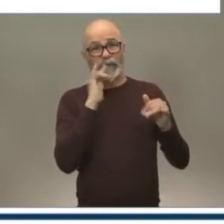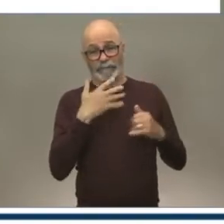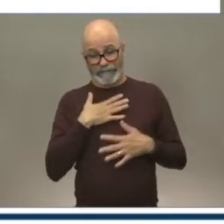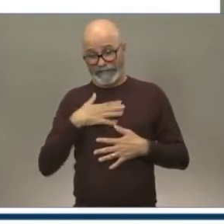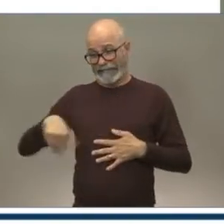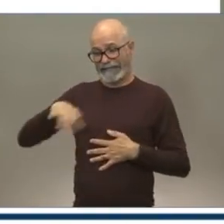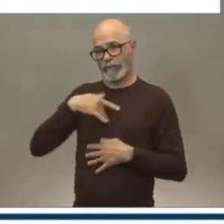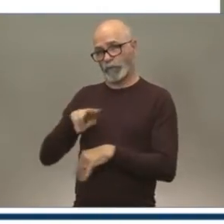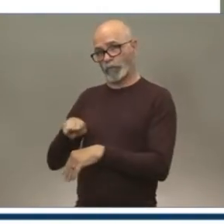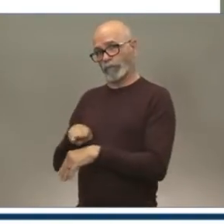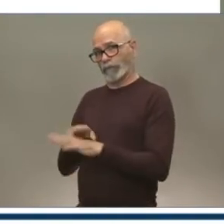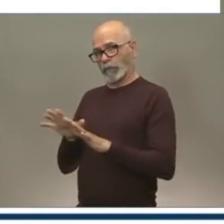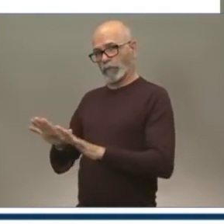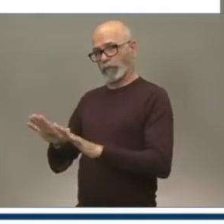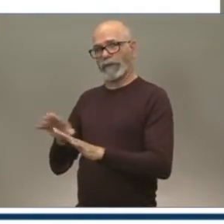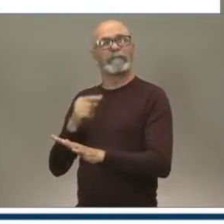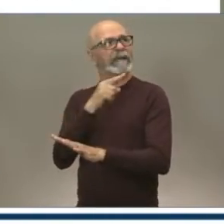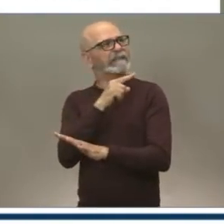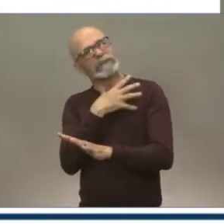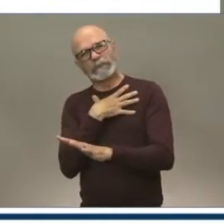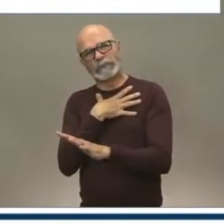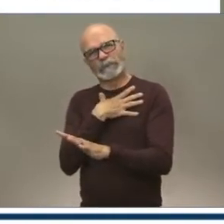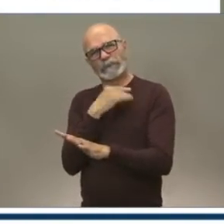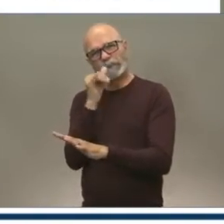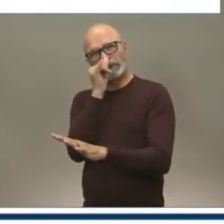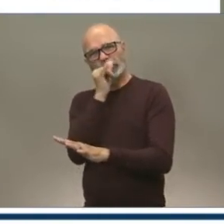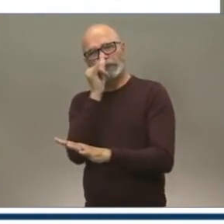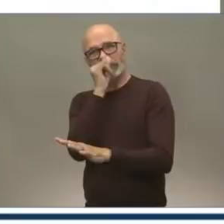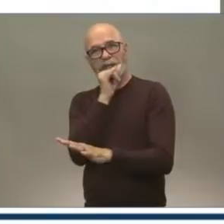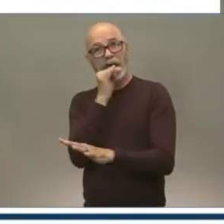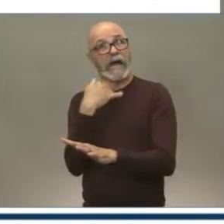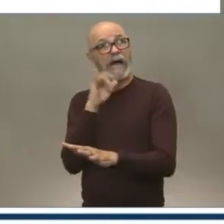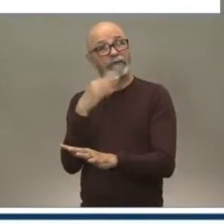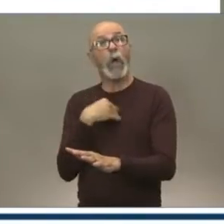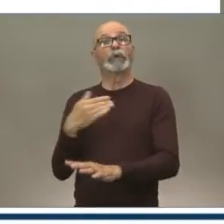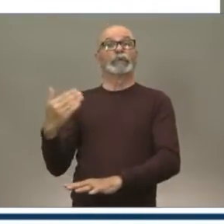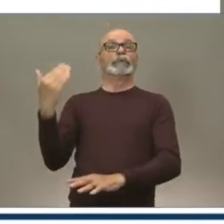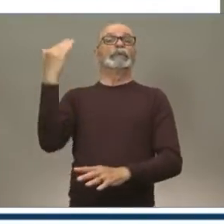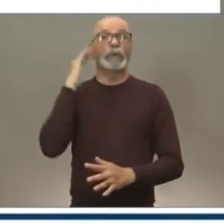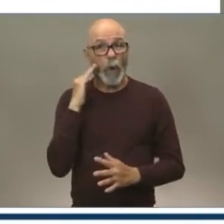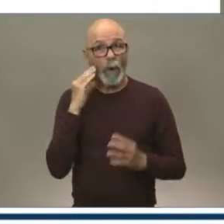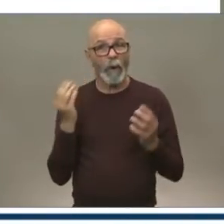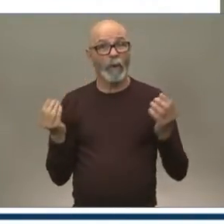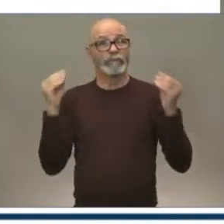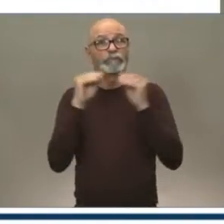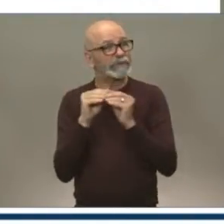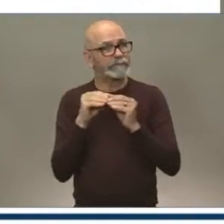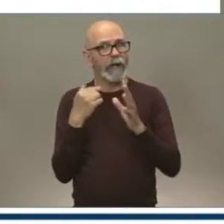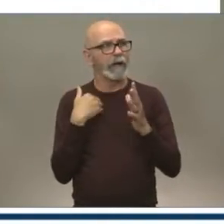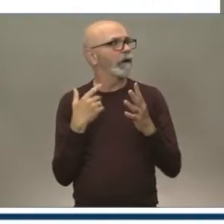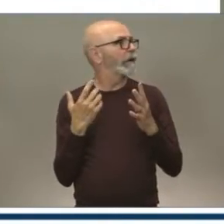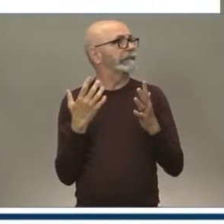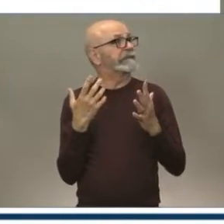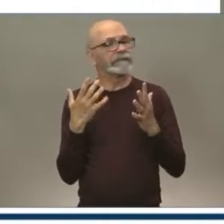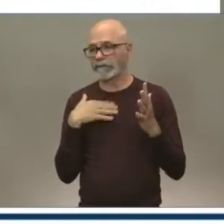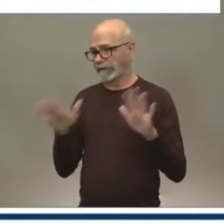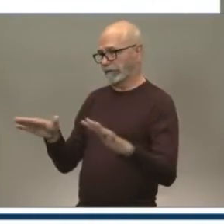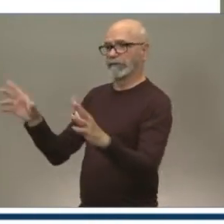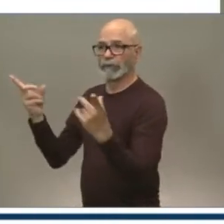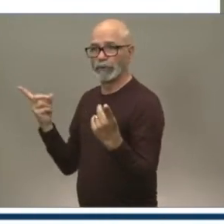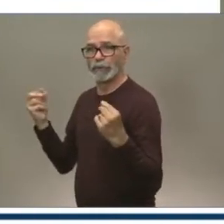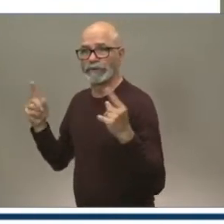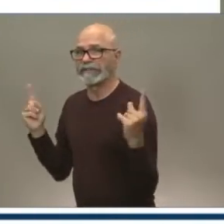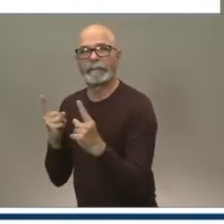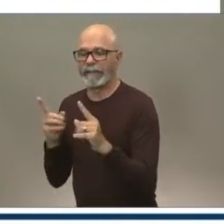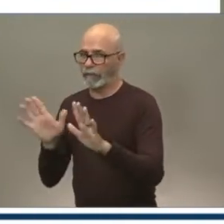anxiety. But it helps with anxiety if we know if there's something we can do about it. So while we continue to roll out our